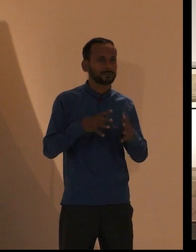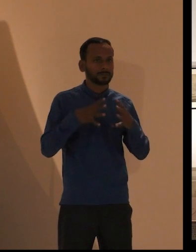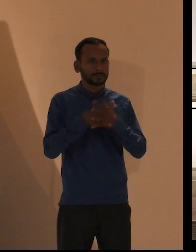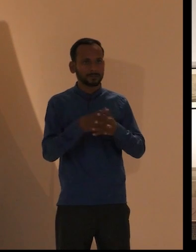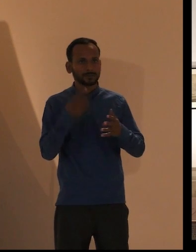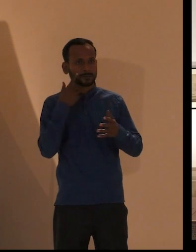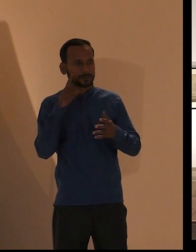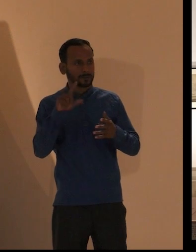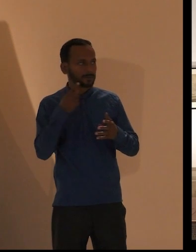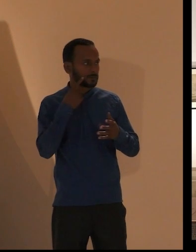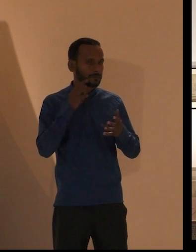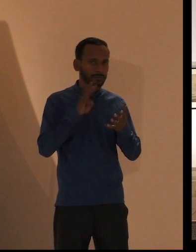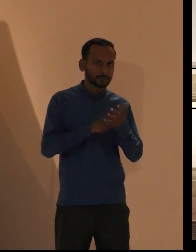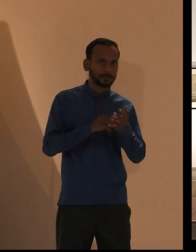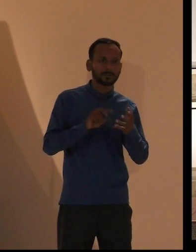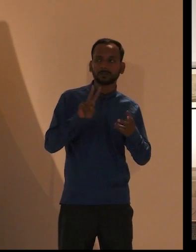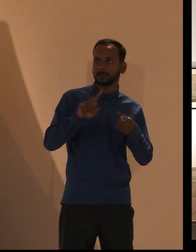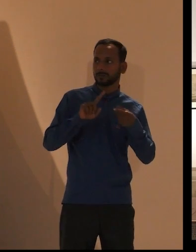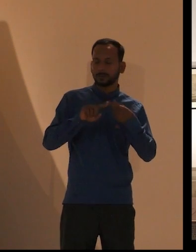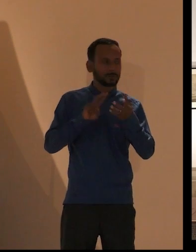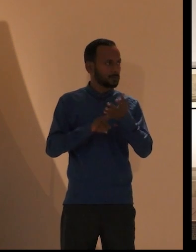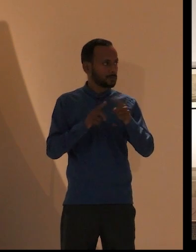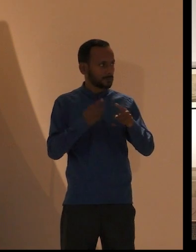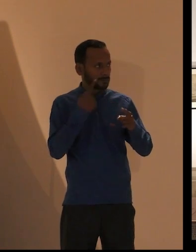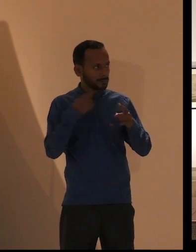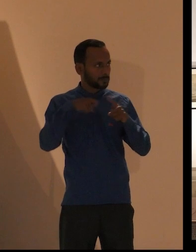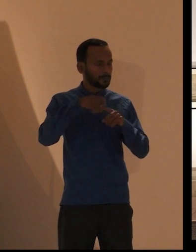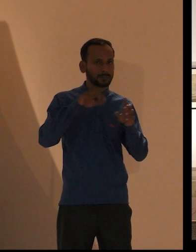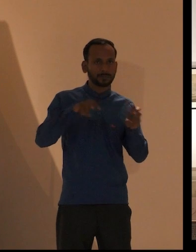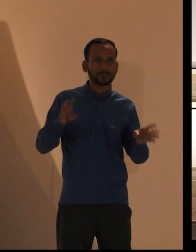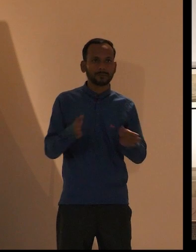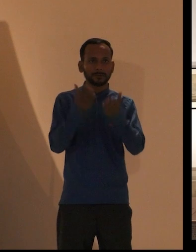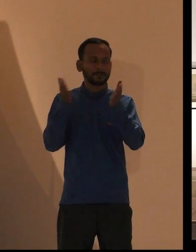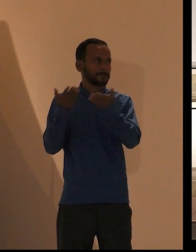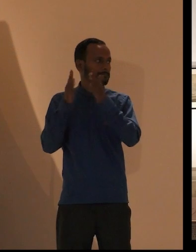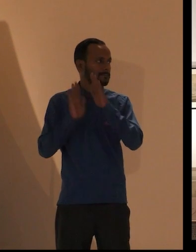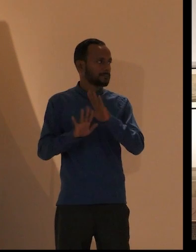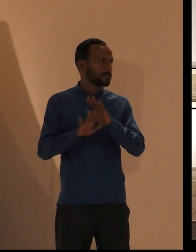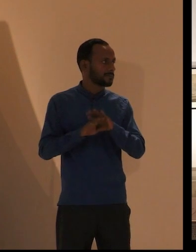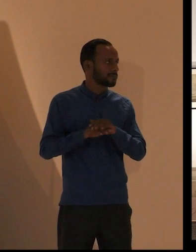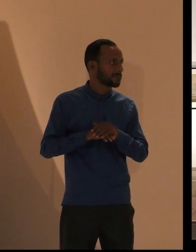are all out in the gardens, in the care of bards, as it were.